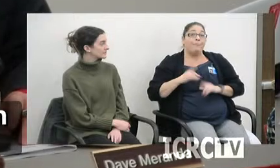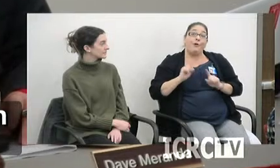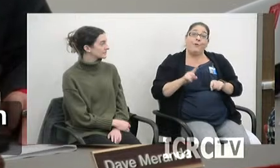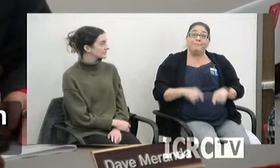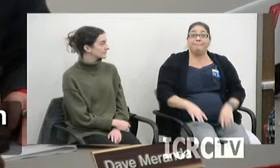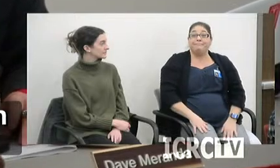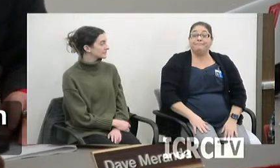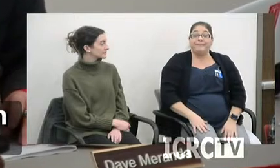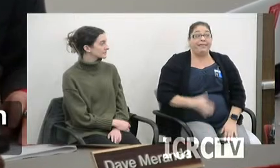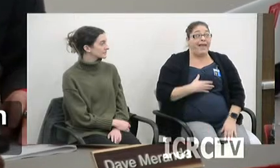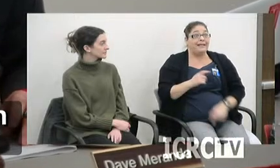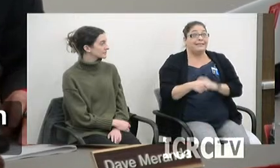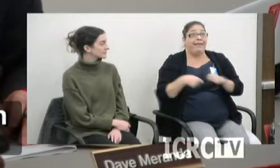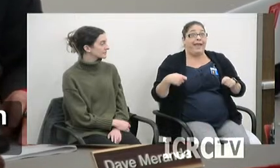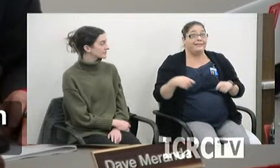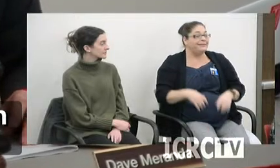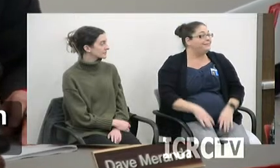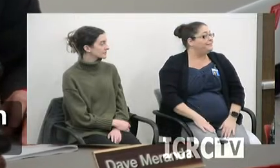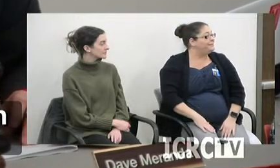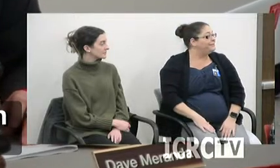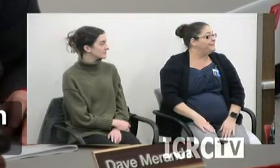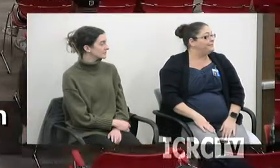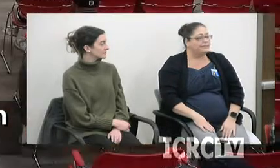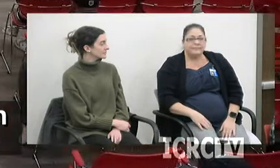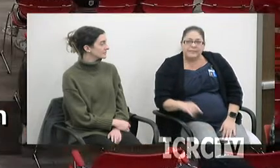me to the end. Yes.